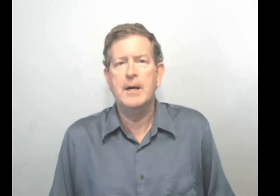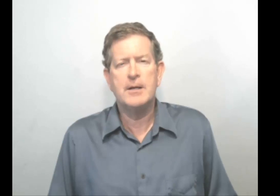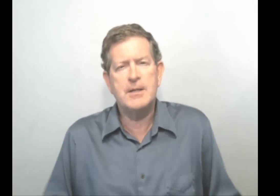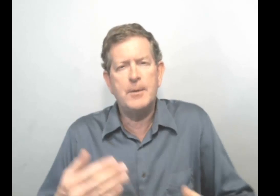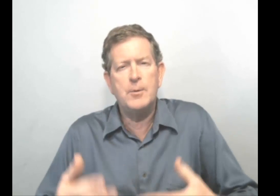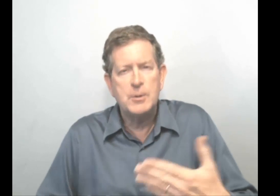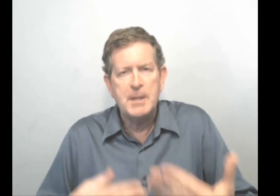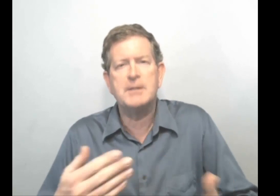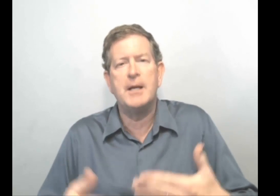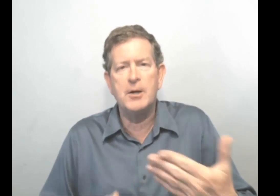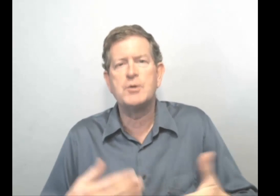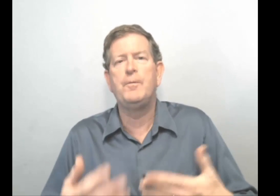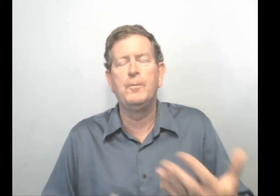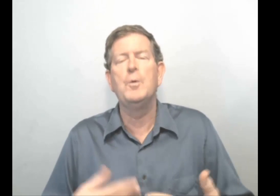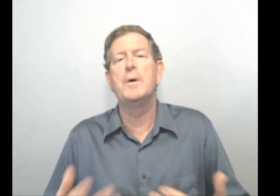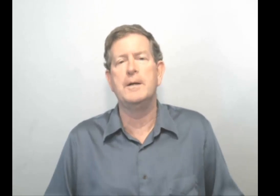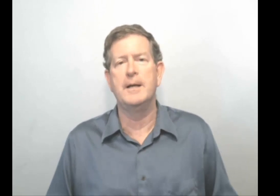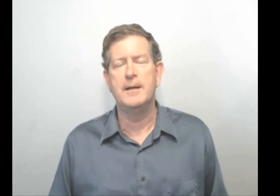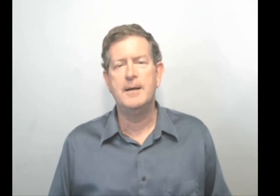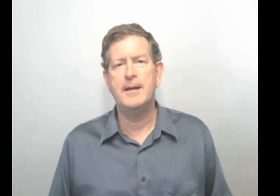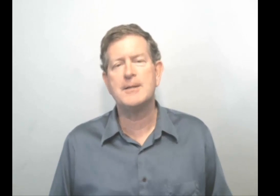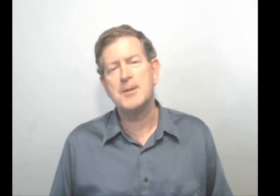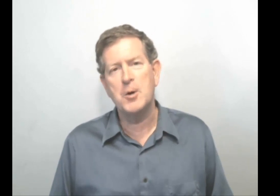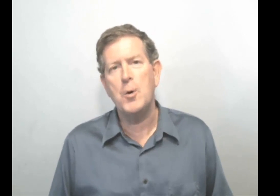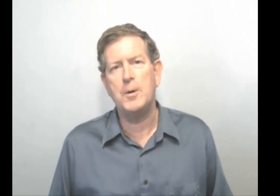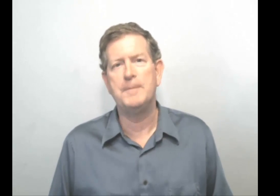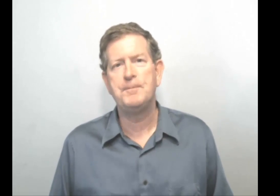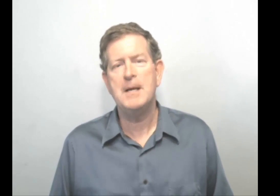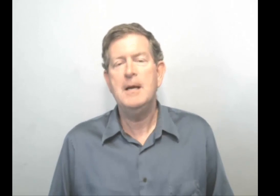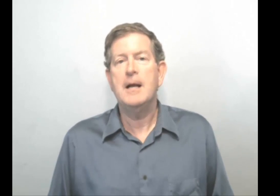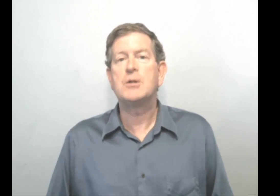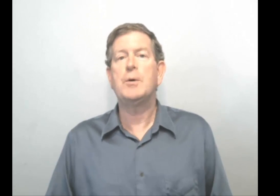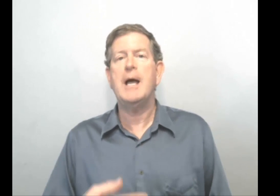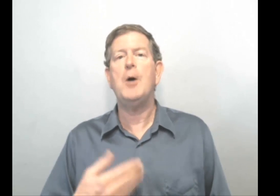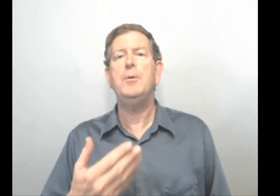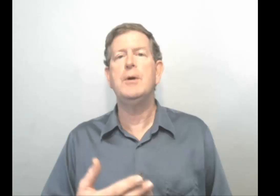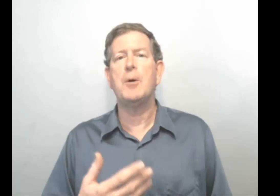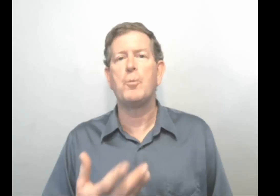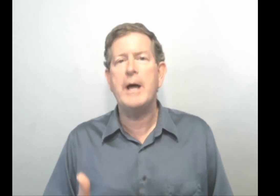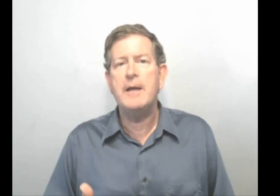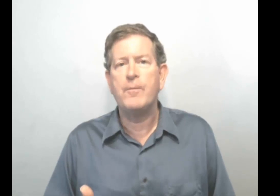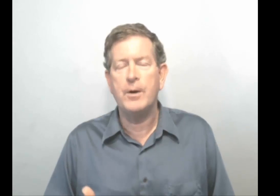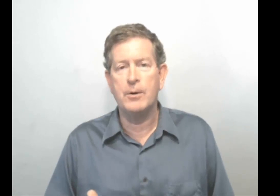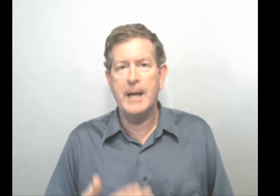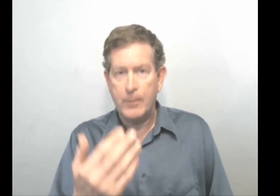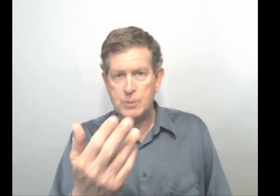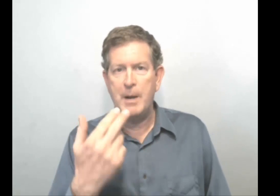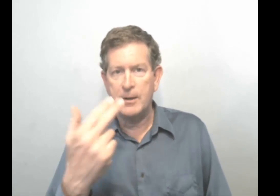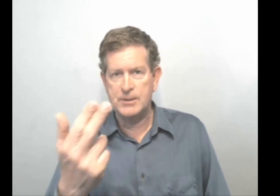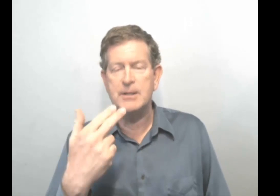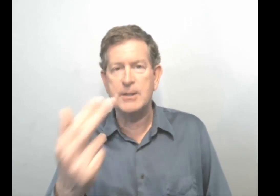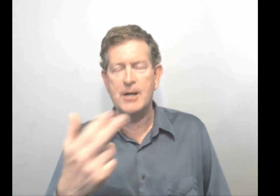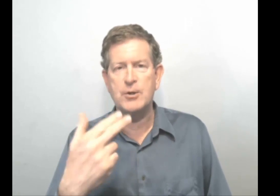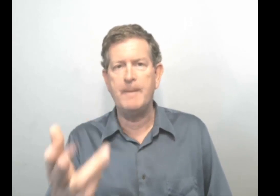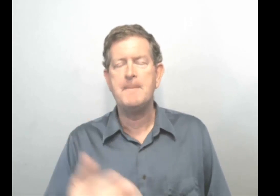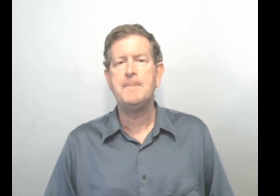live, someone who speaks English fluently. That's the goal. And so to help you get ready for your language